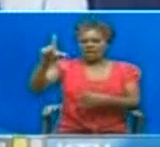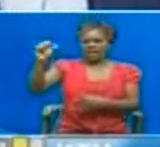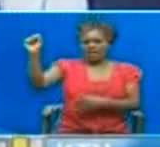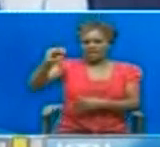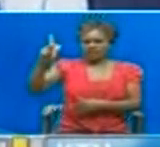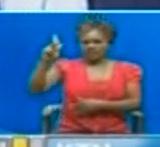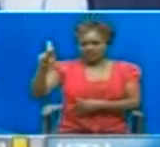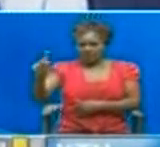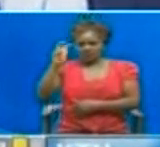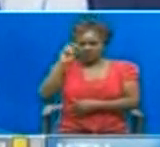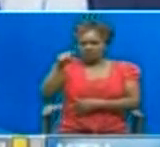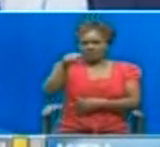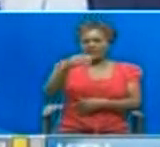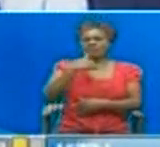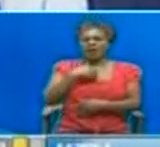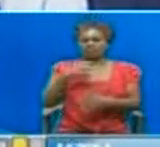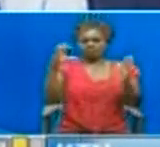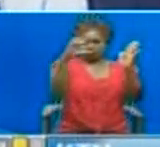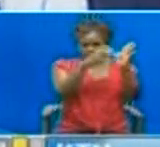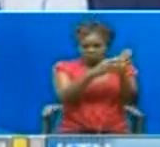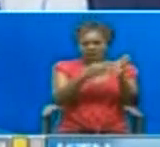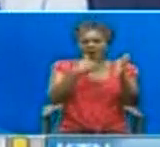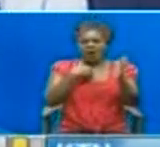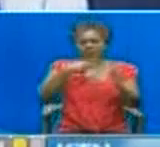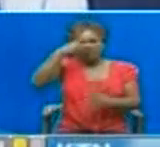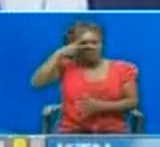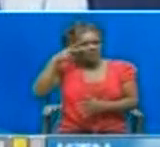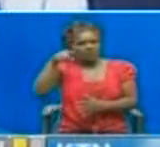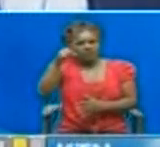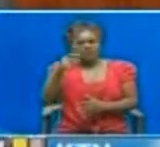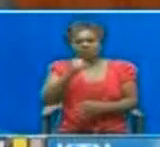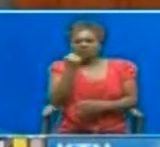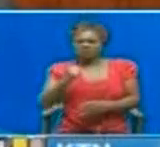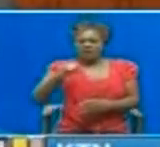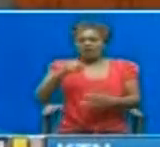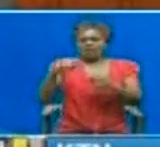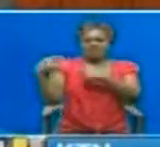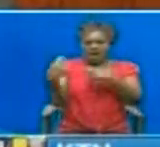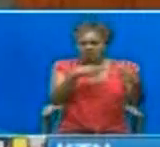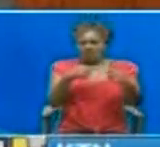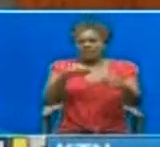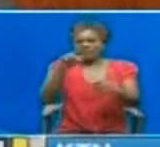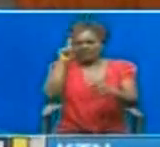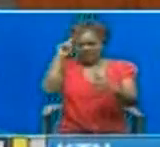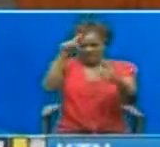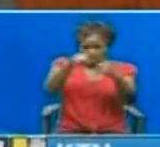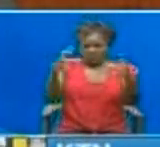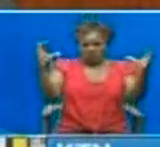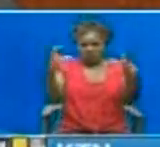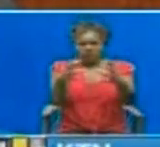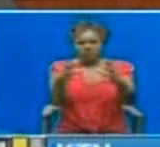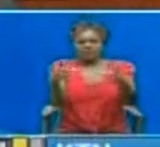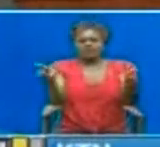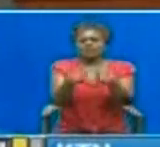NCIC observed that Kuria's online posts amid heightened terrorist activity incited the public to violence against targeted community with the potential